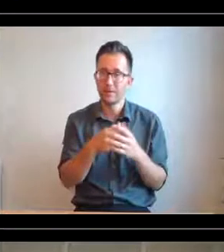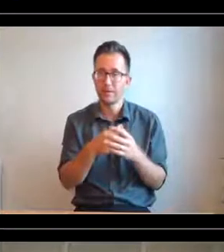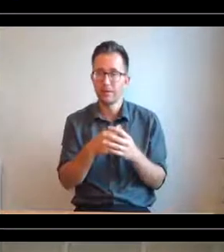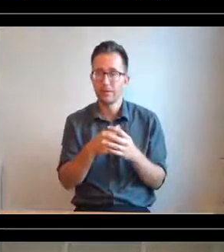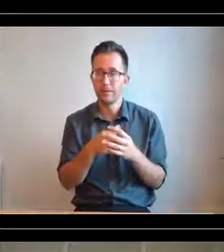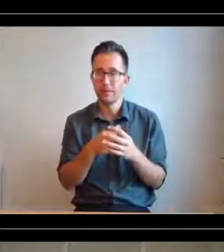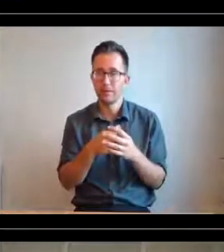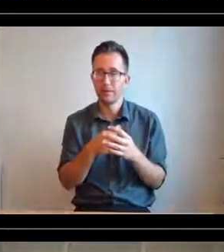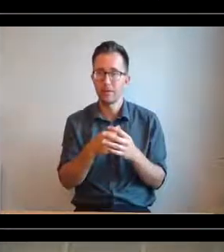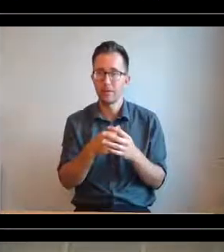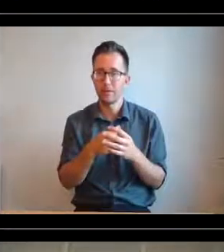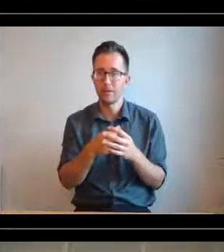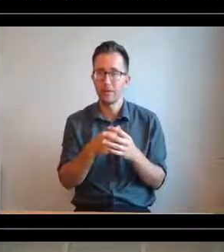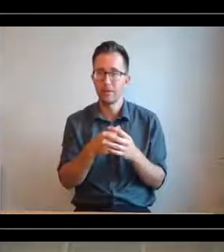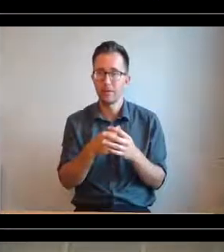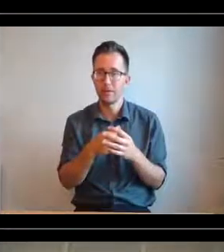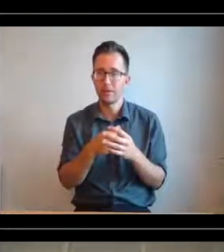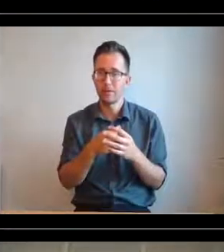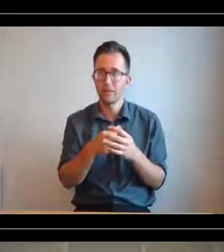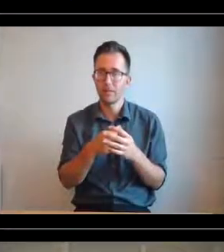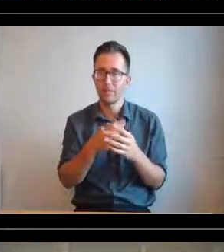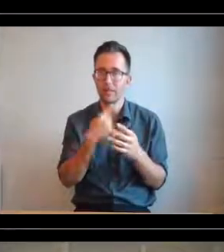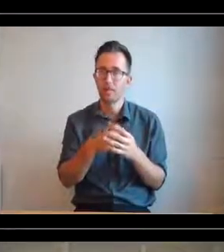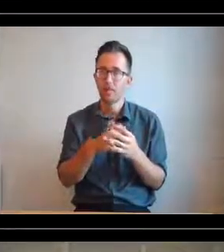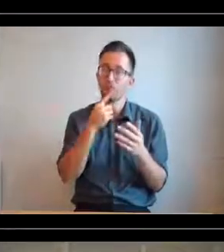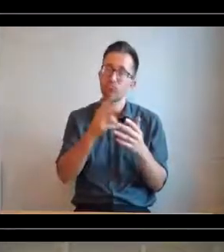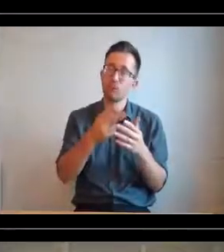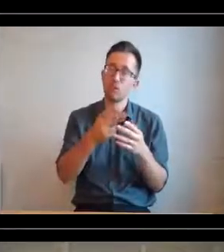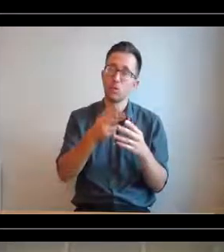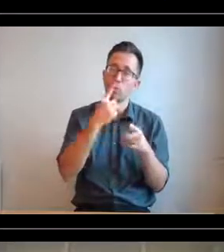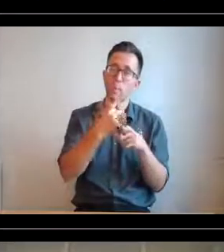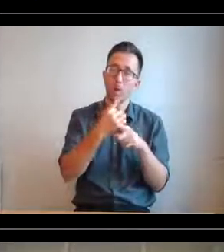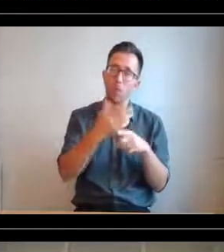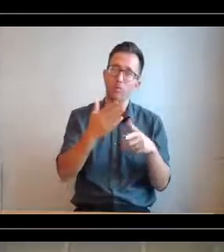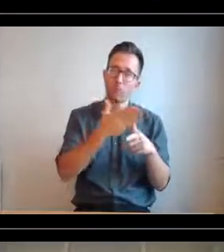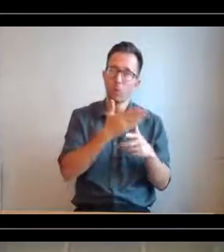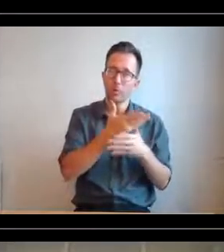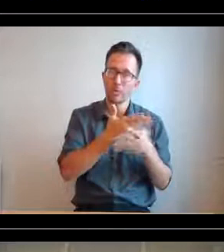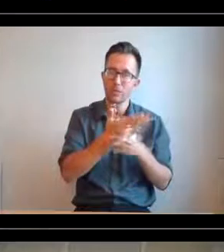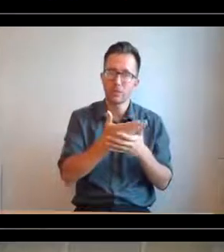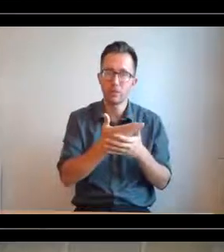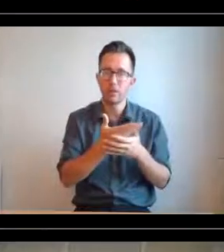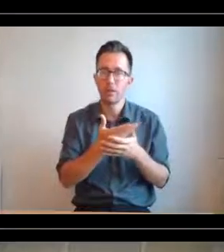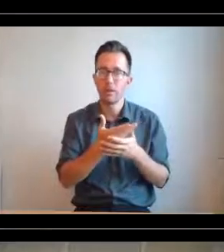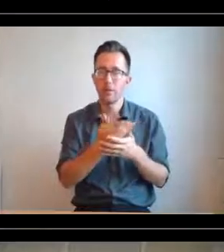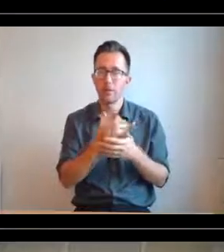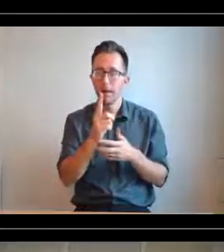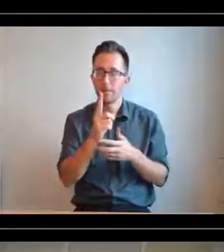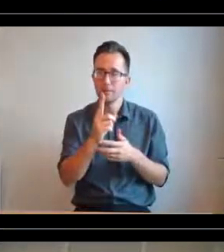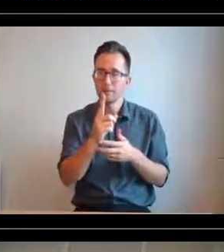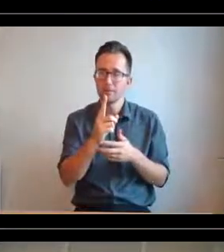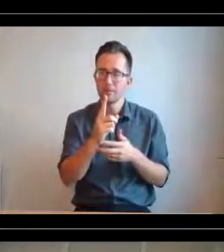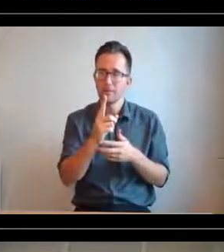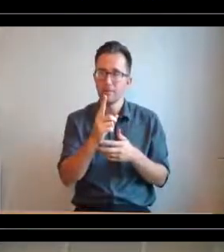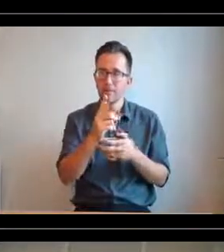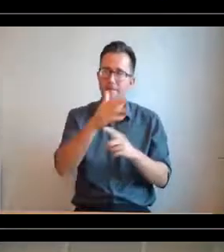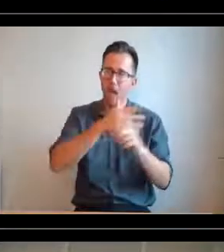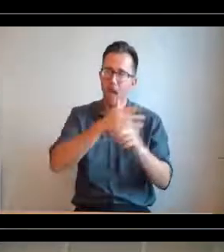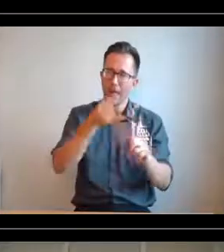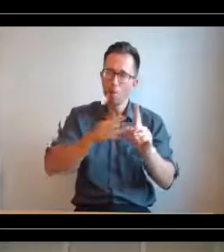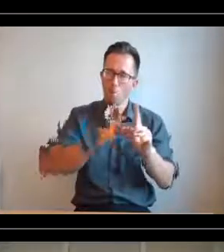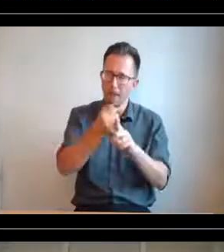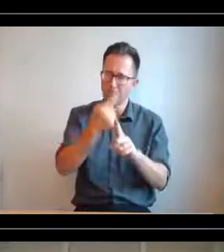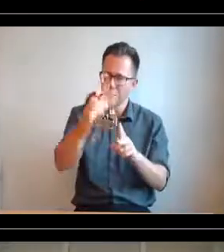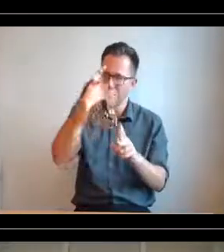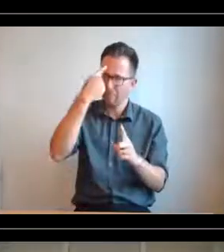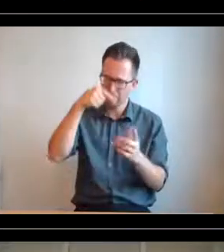but nevertheless, I think the environmental impacts are set out in quite a bit of detail in terms of